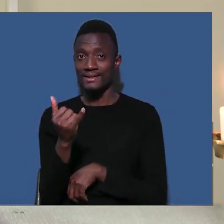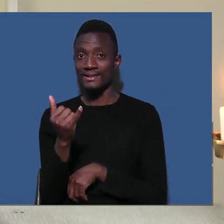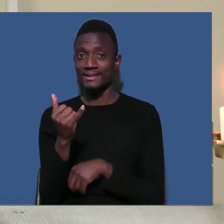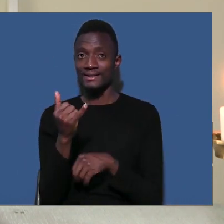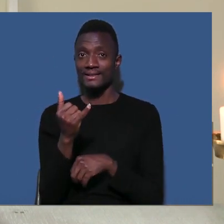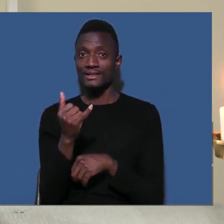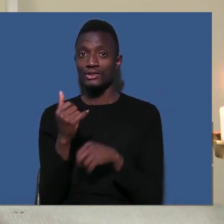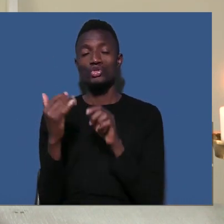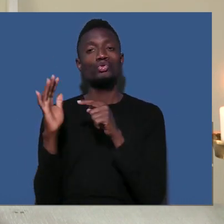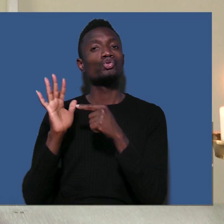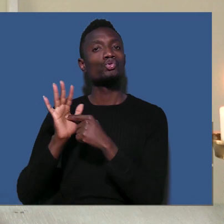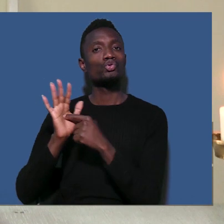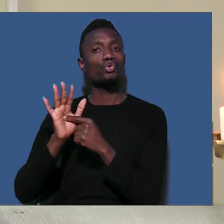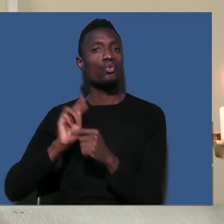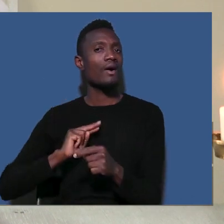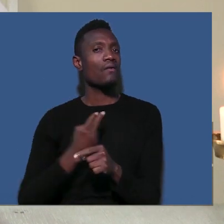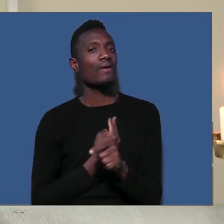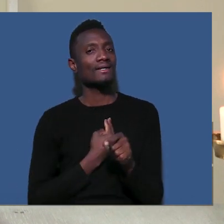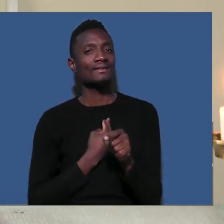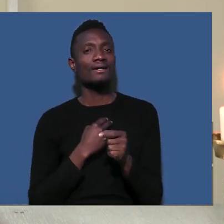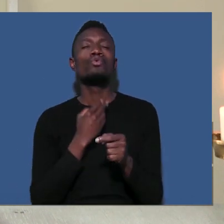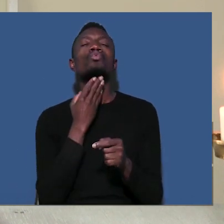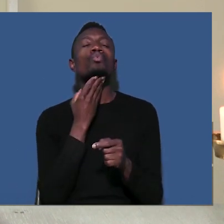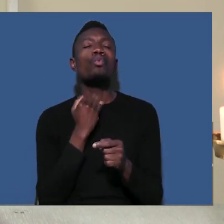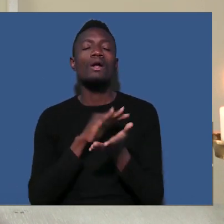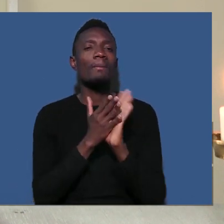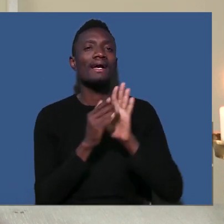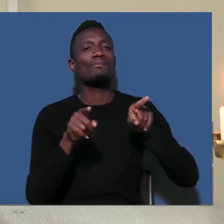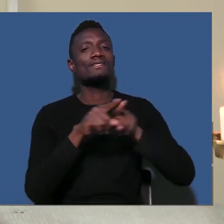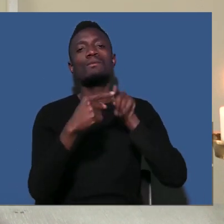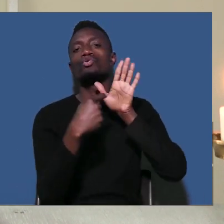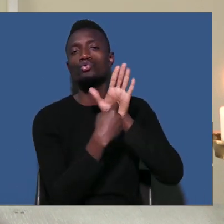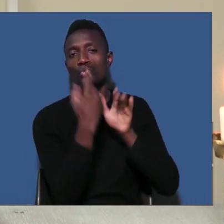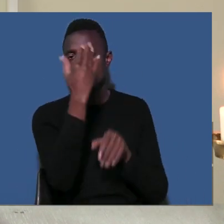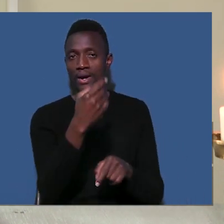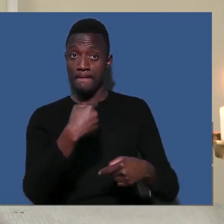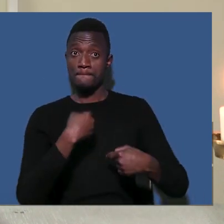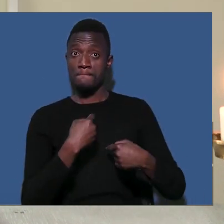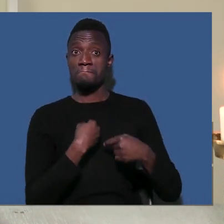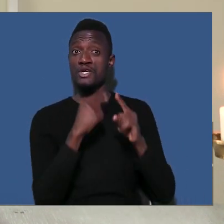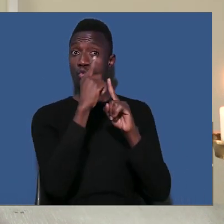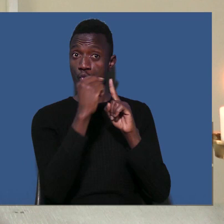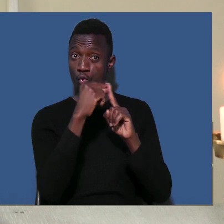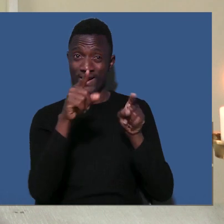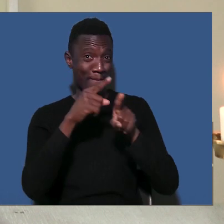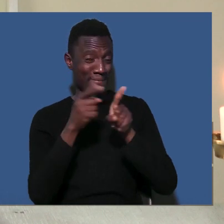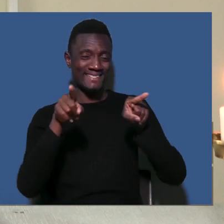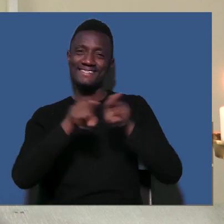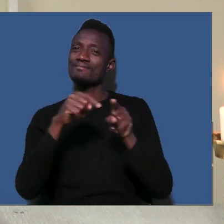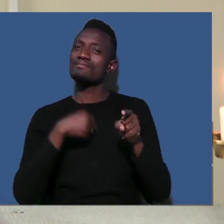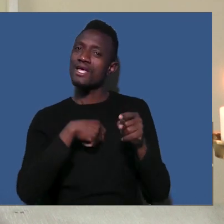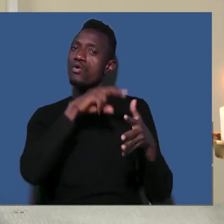an example, as a role model of him who was not only the word, but he also read the same word. And